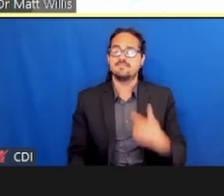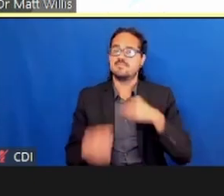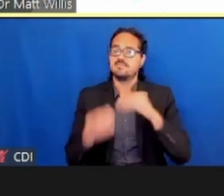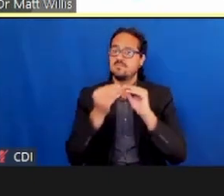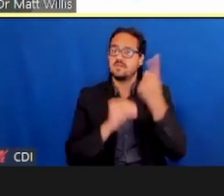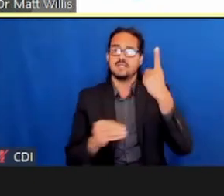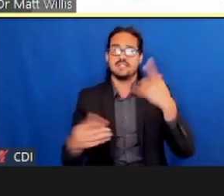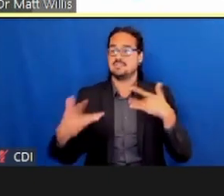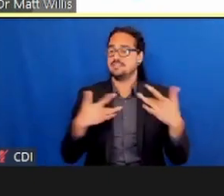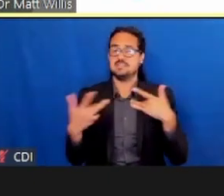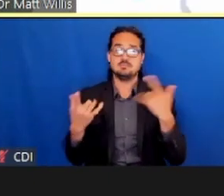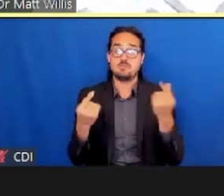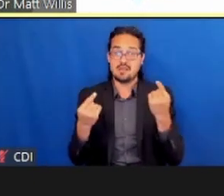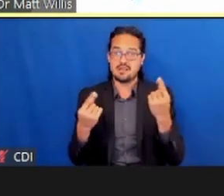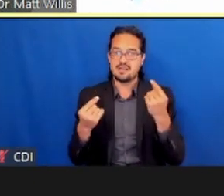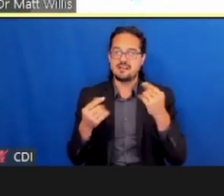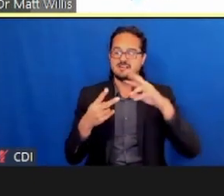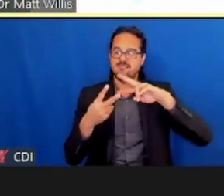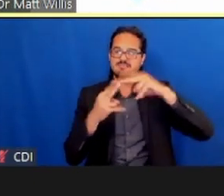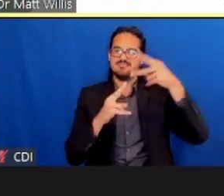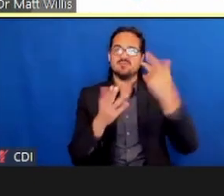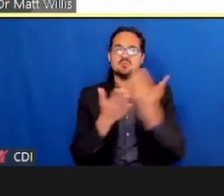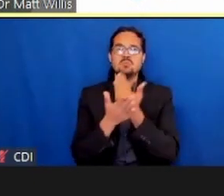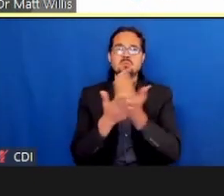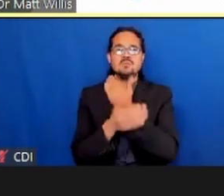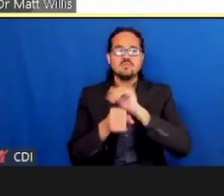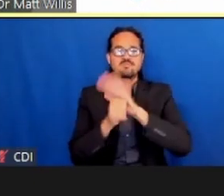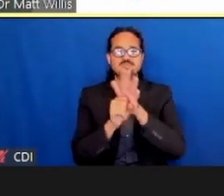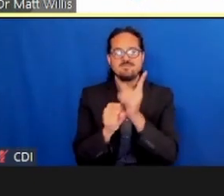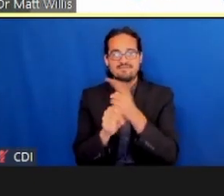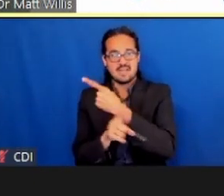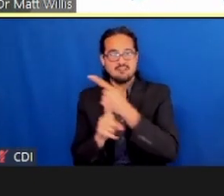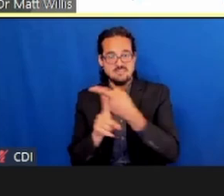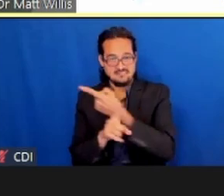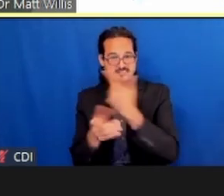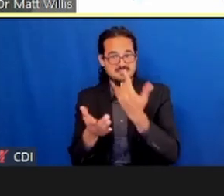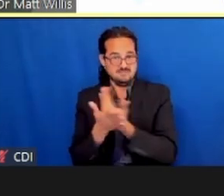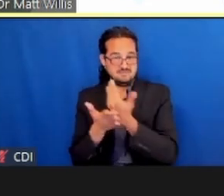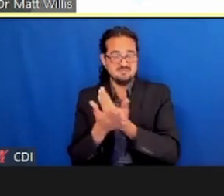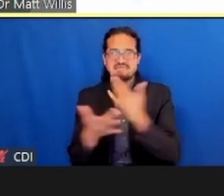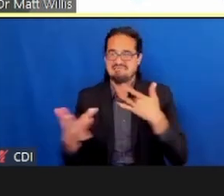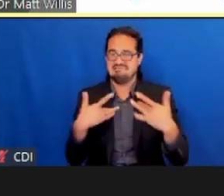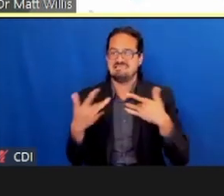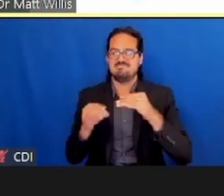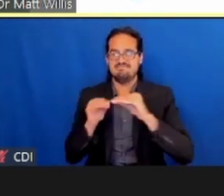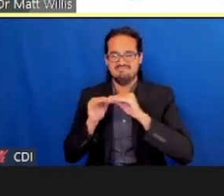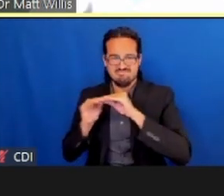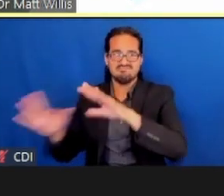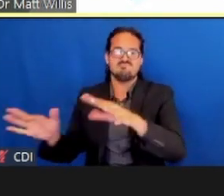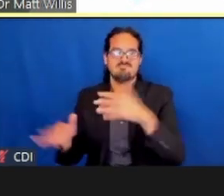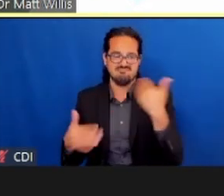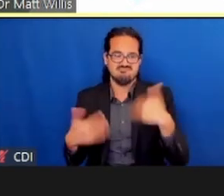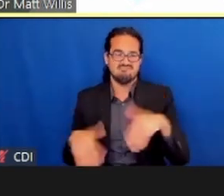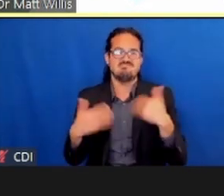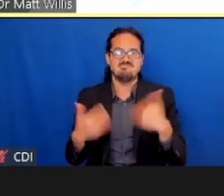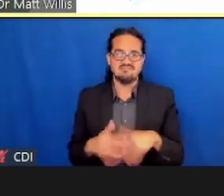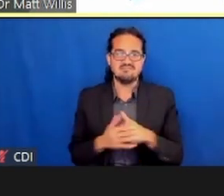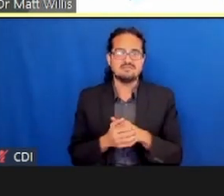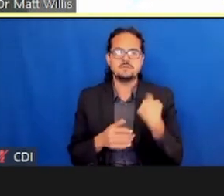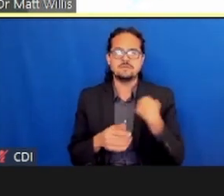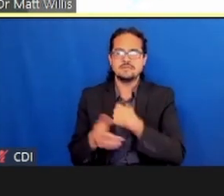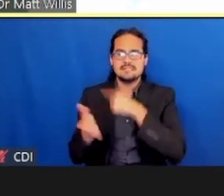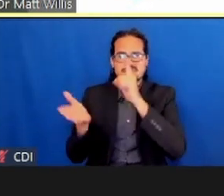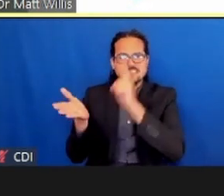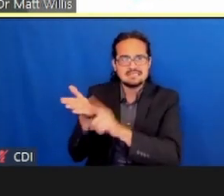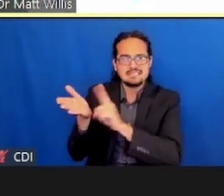aggressive testing of now almost every sample in Marin County for the whole genome sequencing to determine which variants might be circulating in our